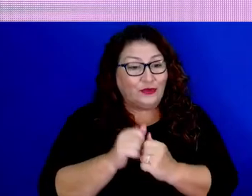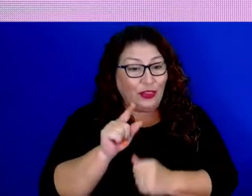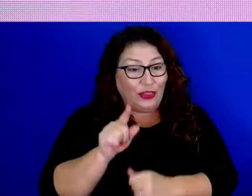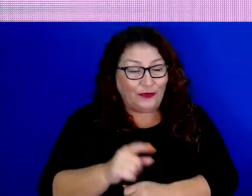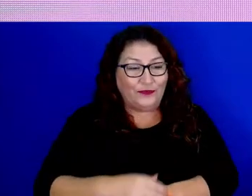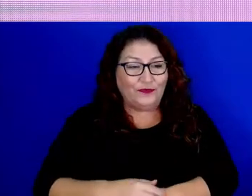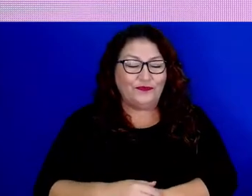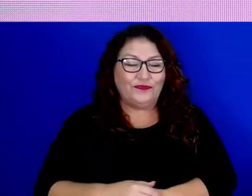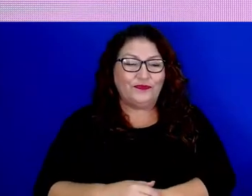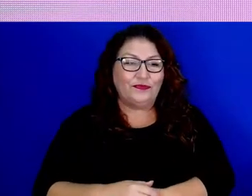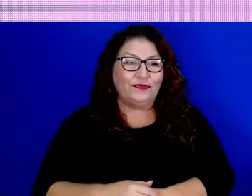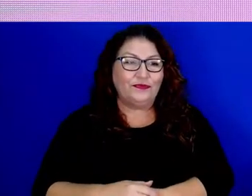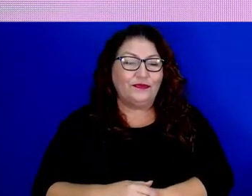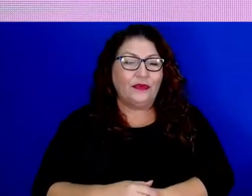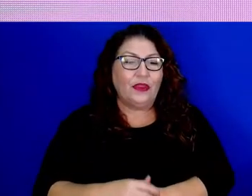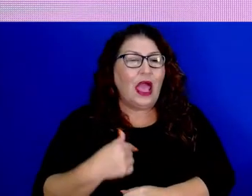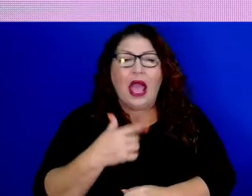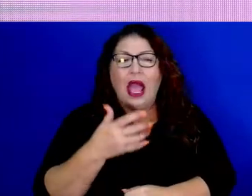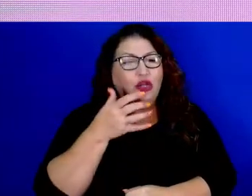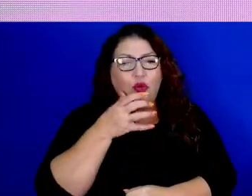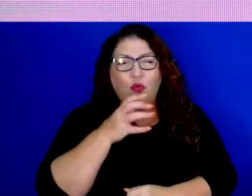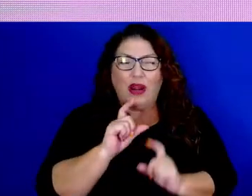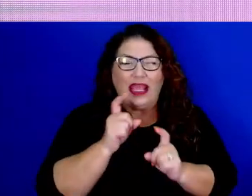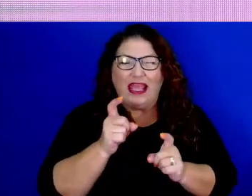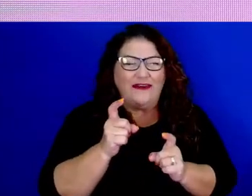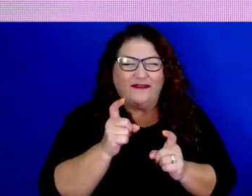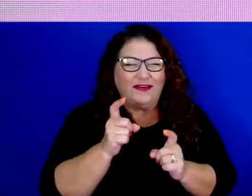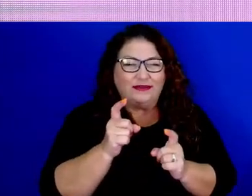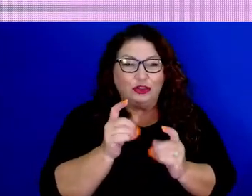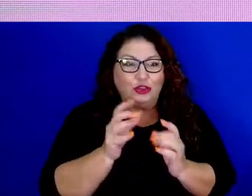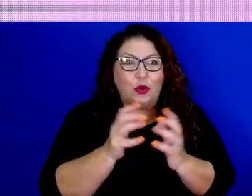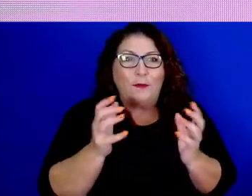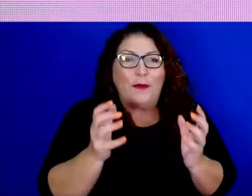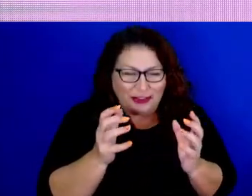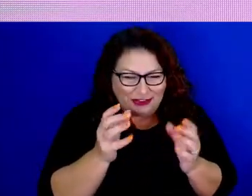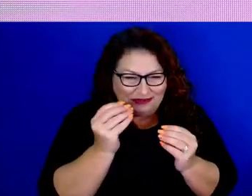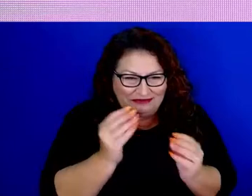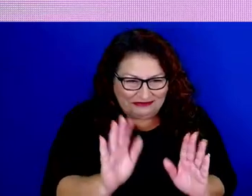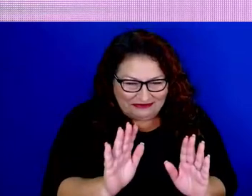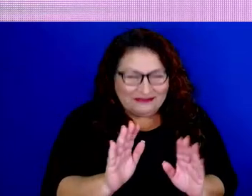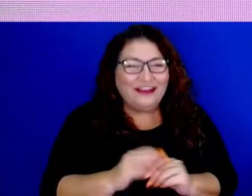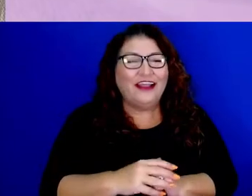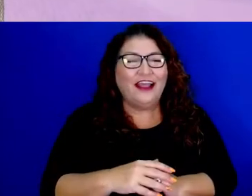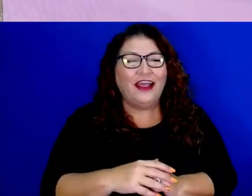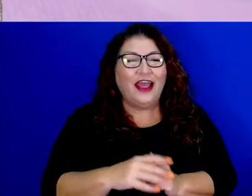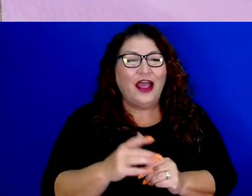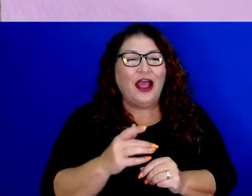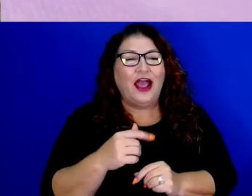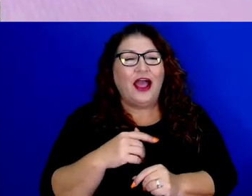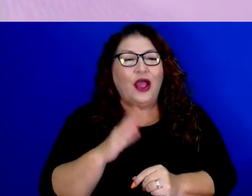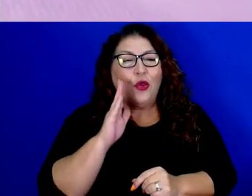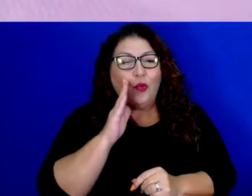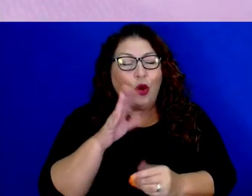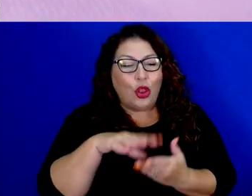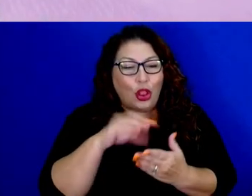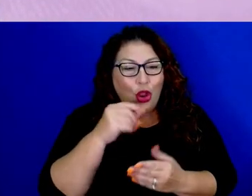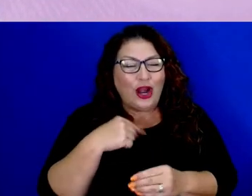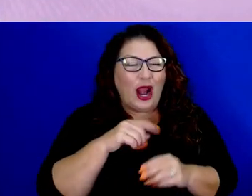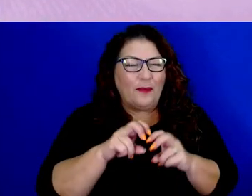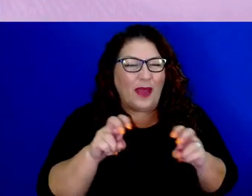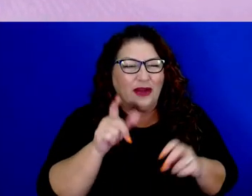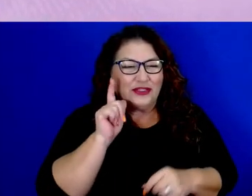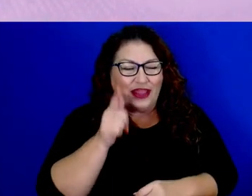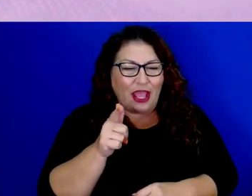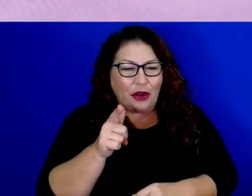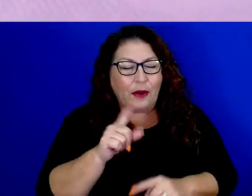I don't want to give too much away, and you will hear more in our panels later, but there are some things that really jumped out at